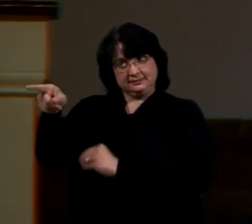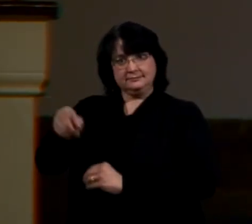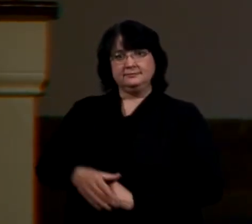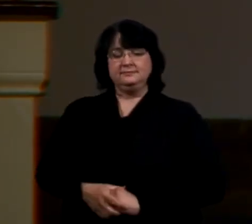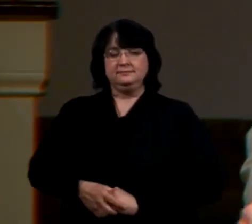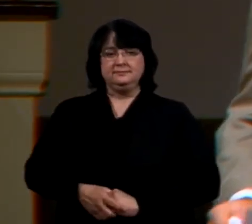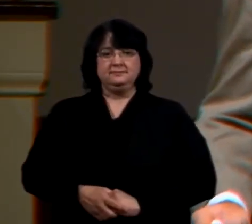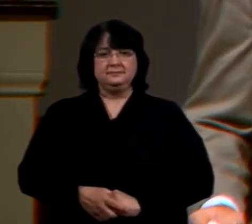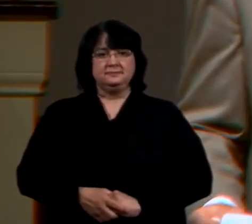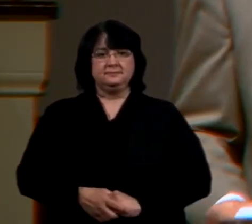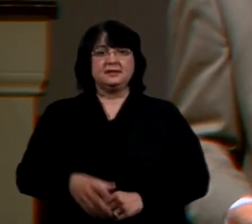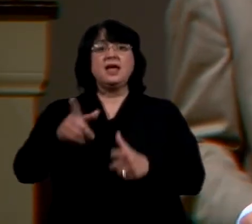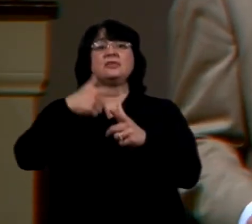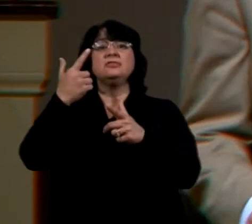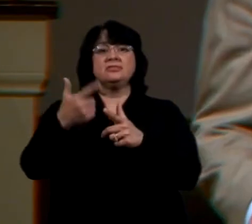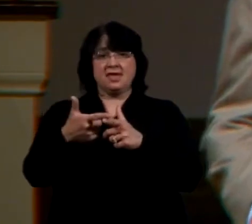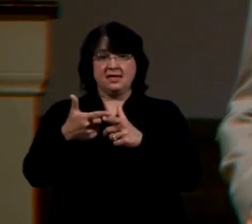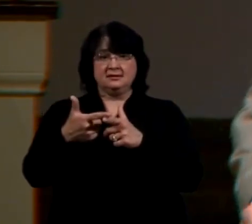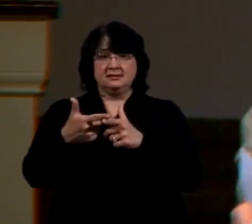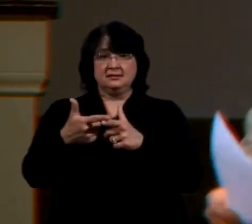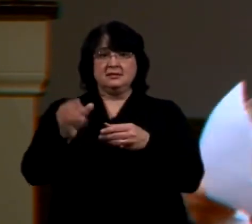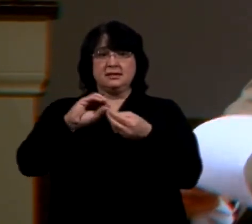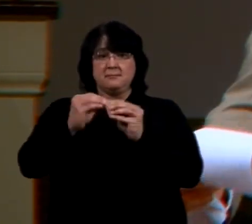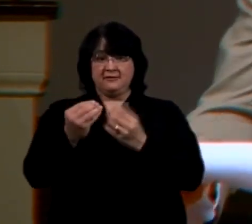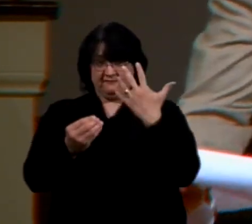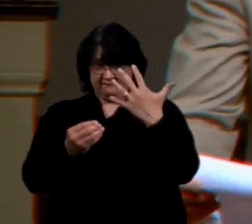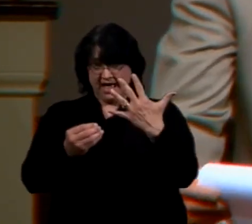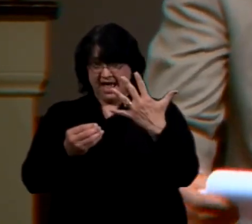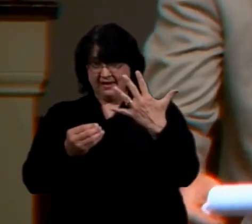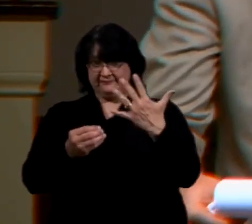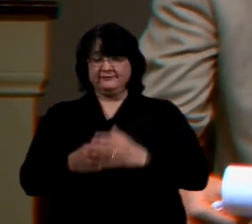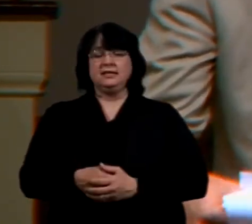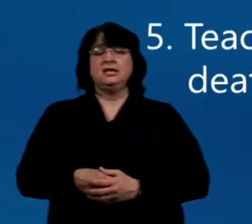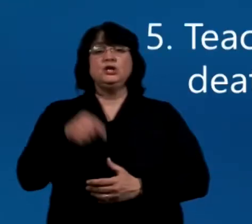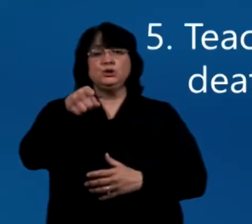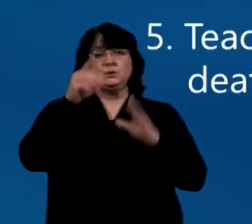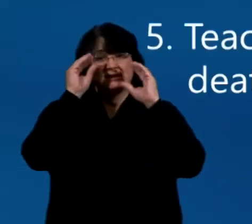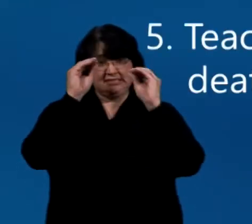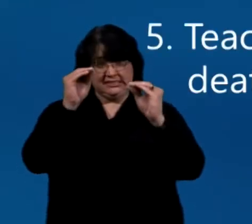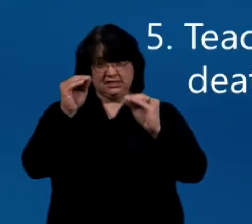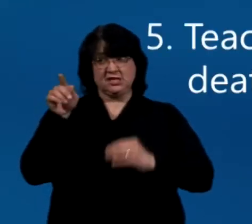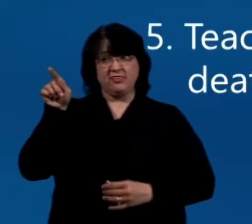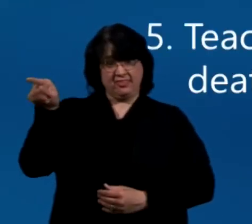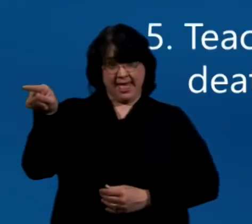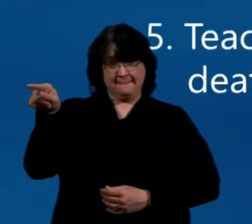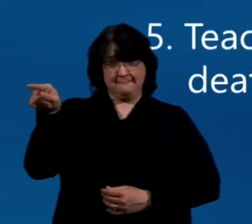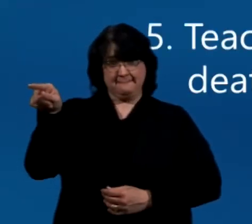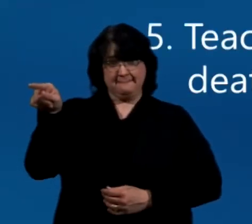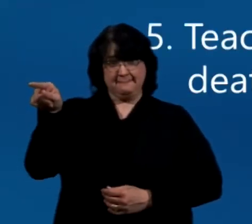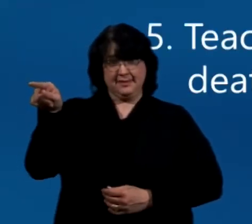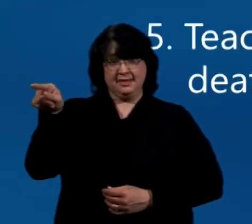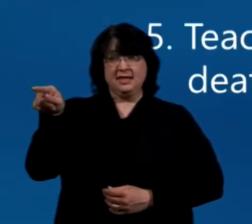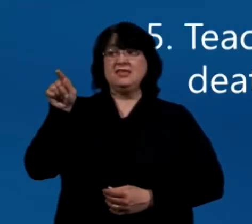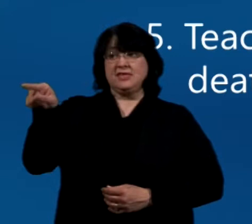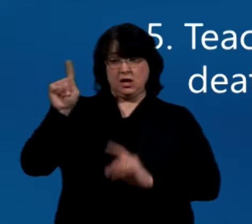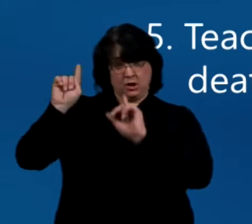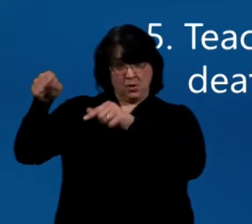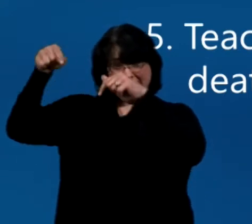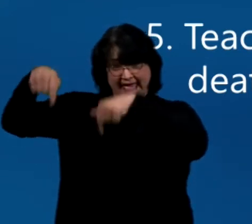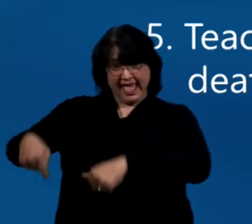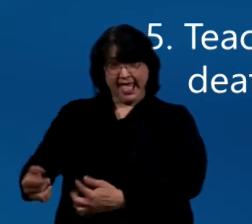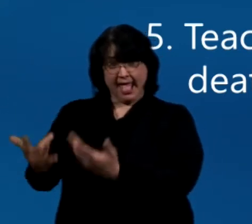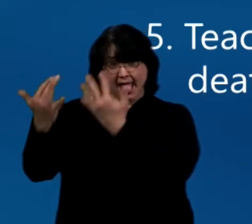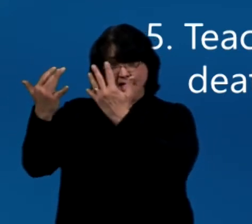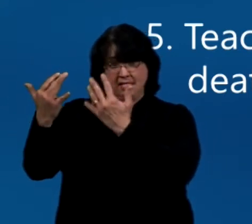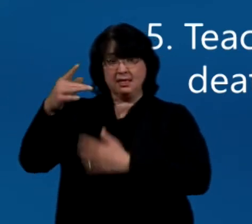And then when you do that, step number five, you're going to teach them that they're going to hell